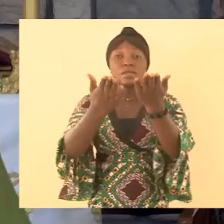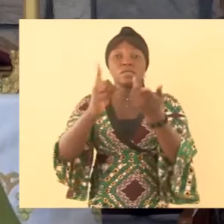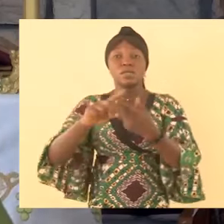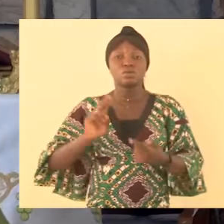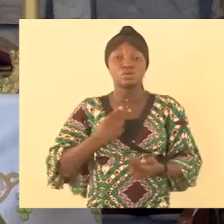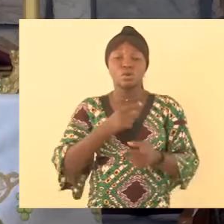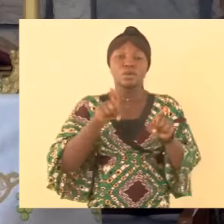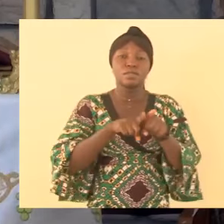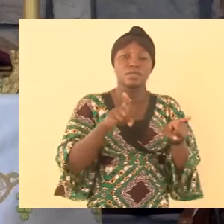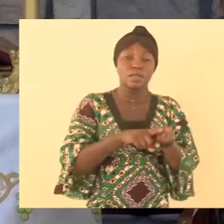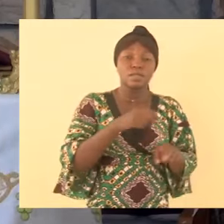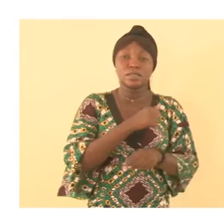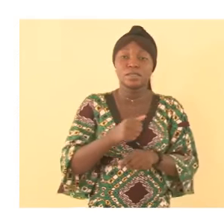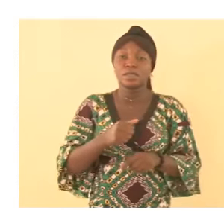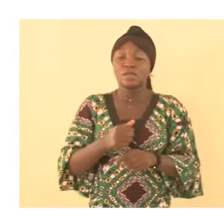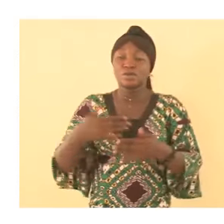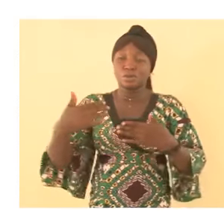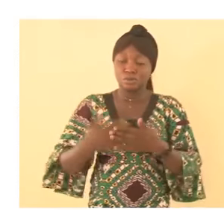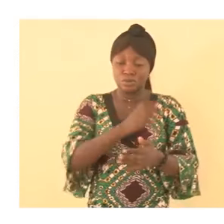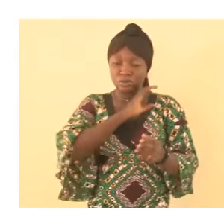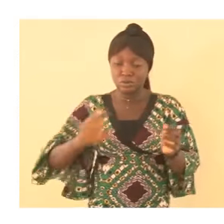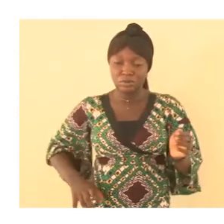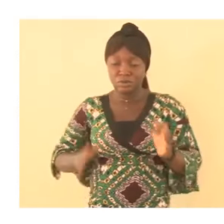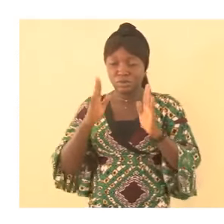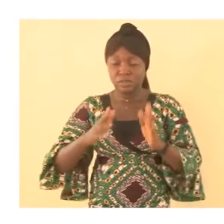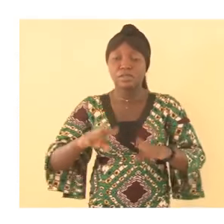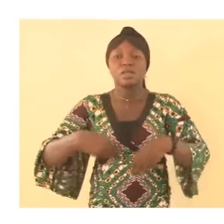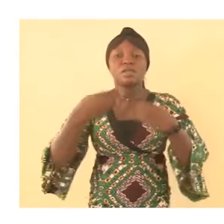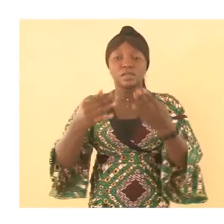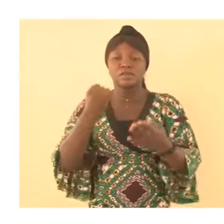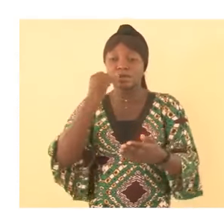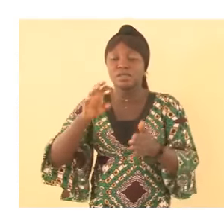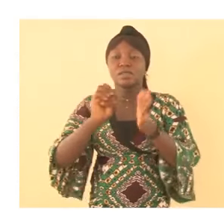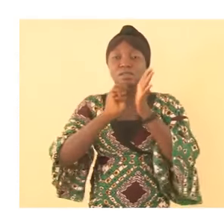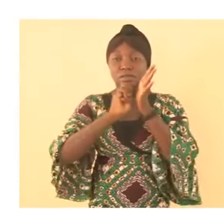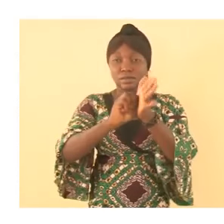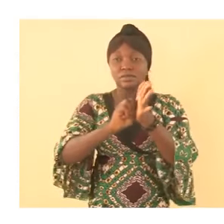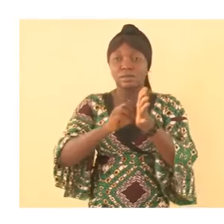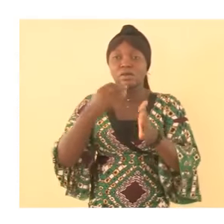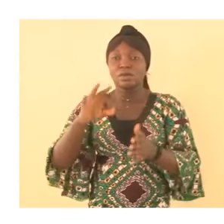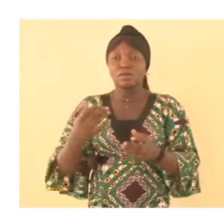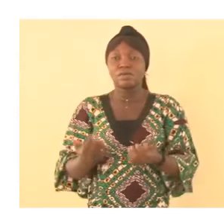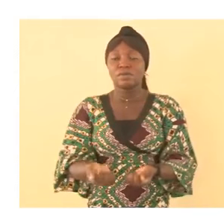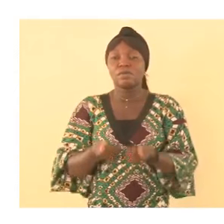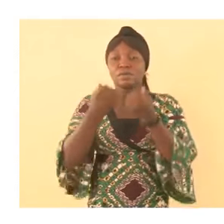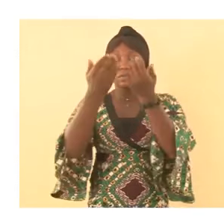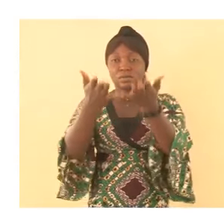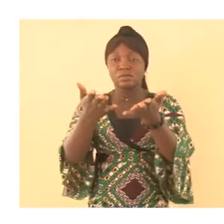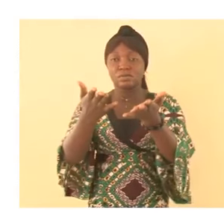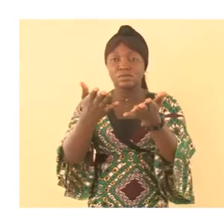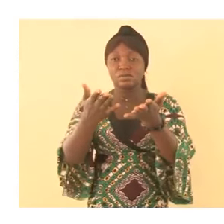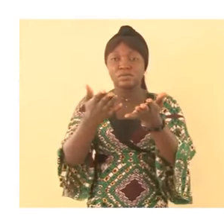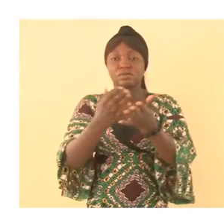presented to us as a model of Christian giving. So the poor widow is a model, is an exemplar of